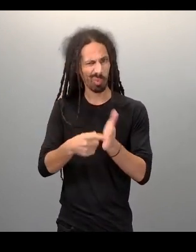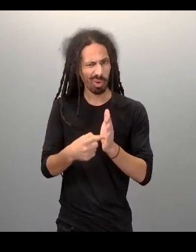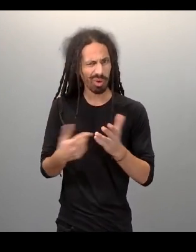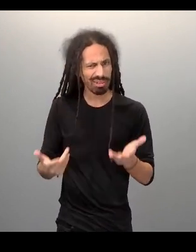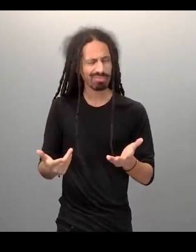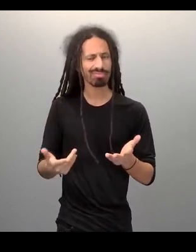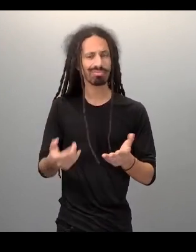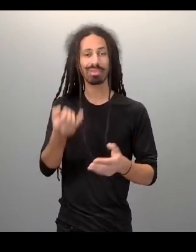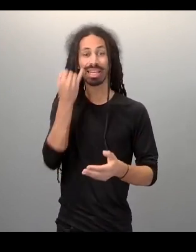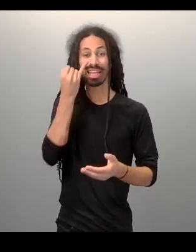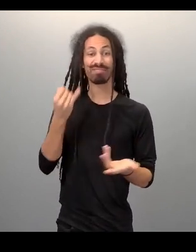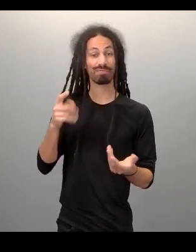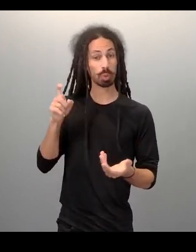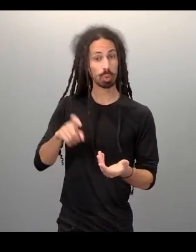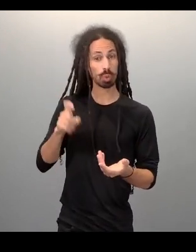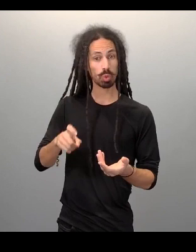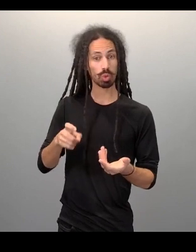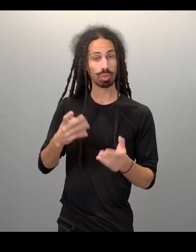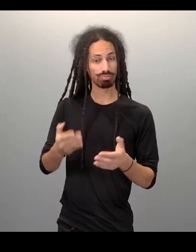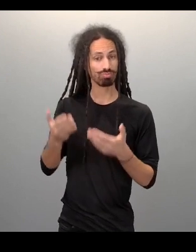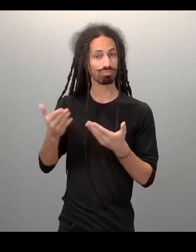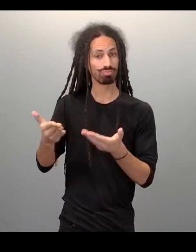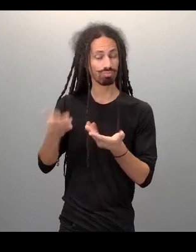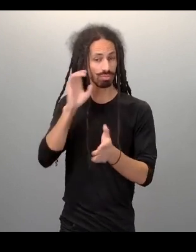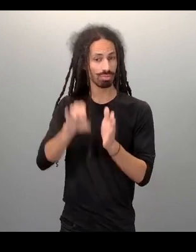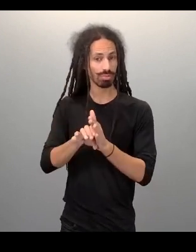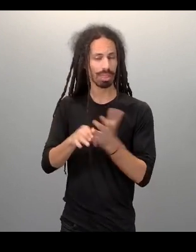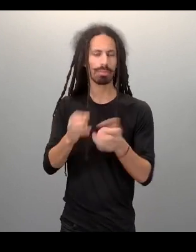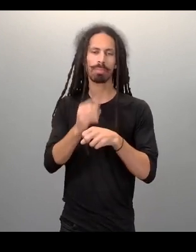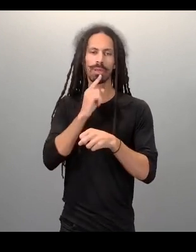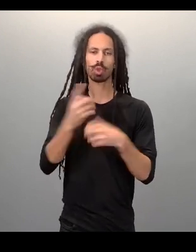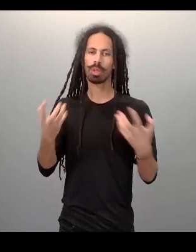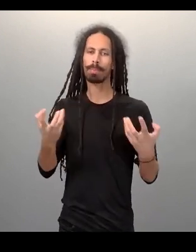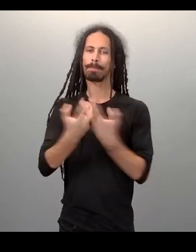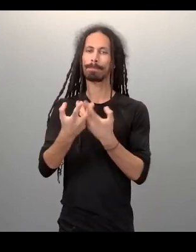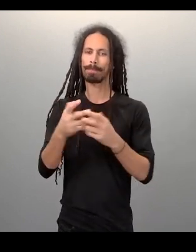and use alternative text for those images.